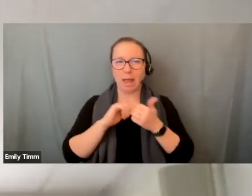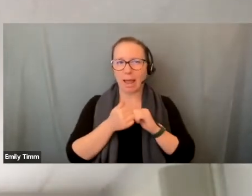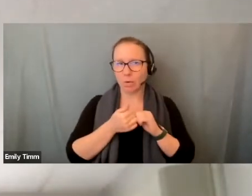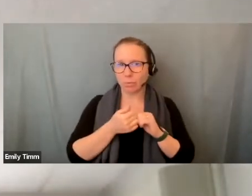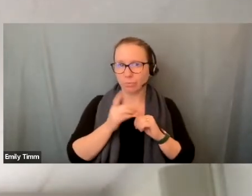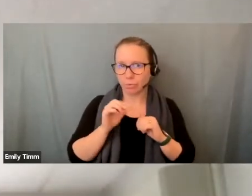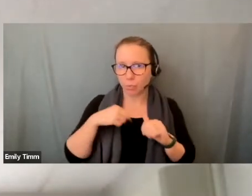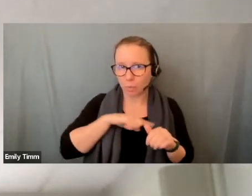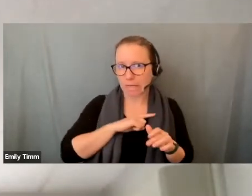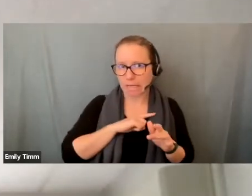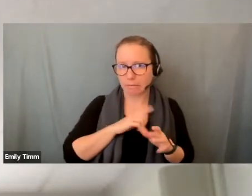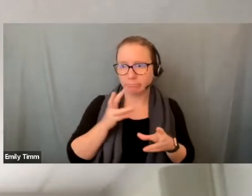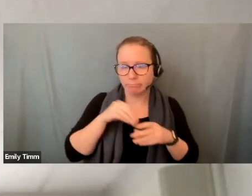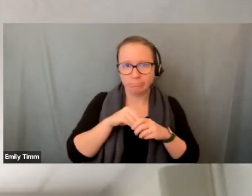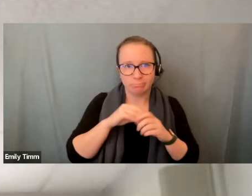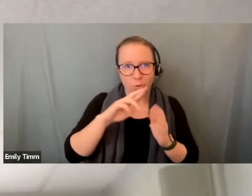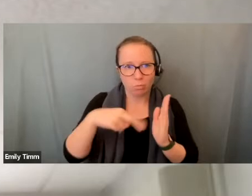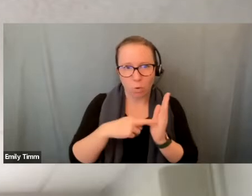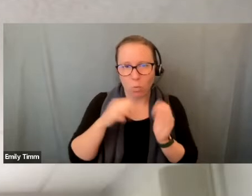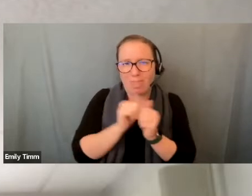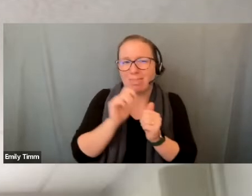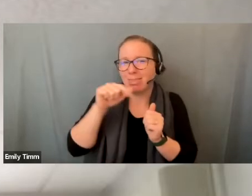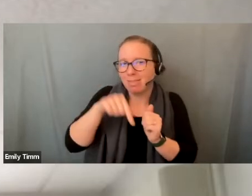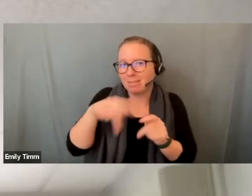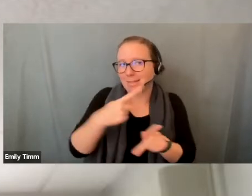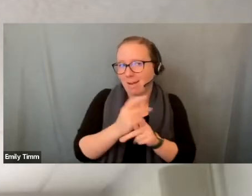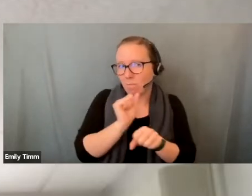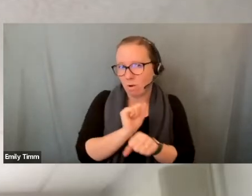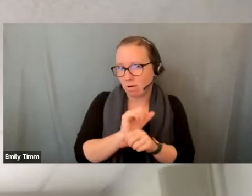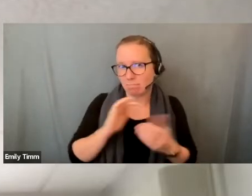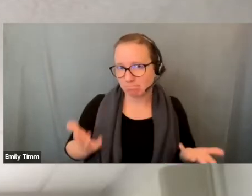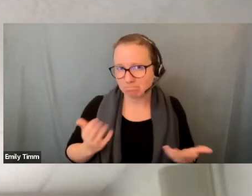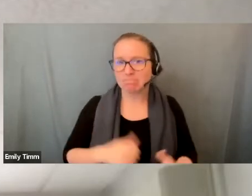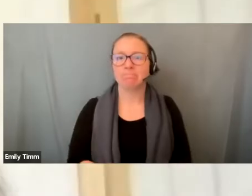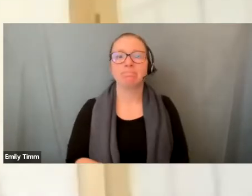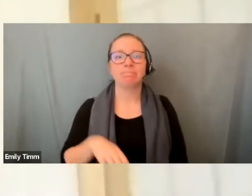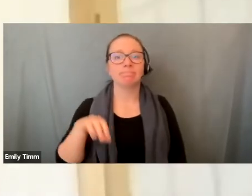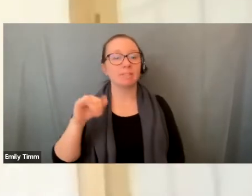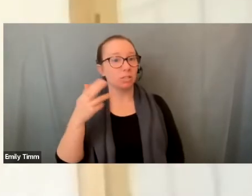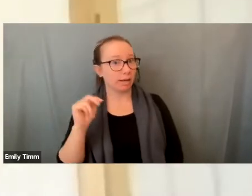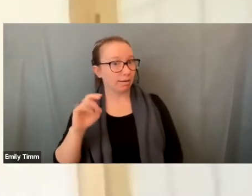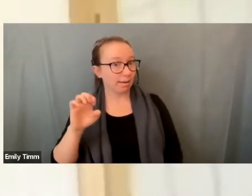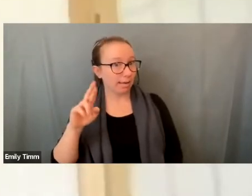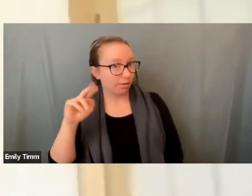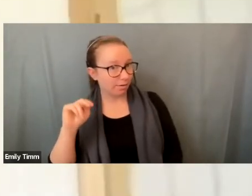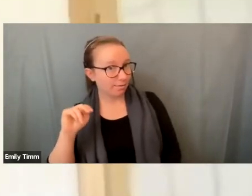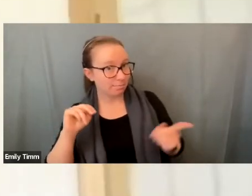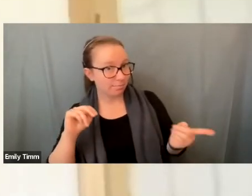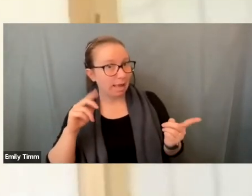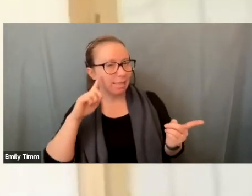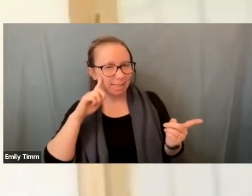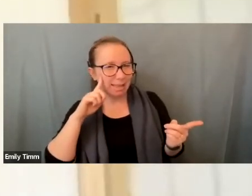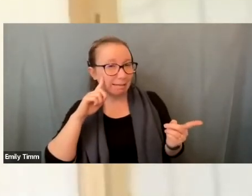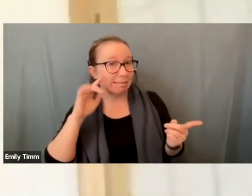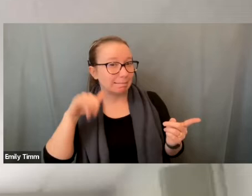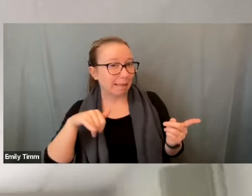we play a role in this kind of work? Mm-hmm. So Erin, I hope that we've given enough of a springboard for you to